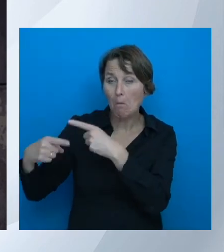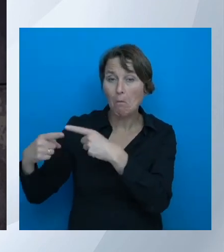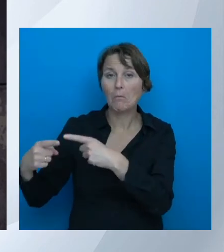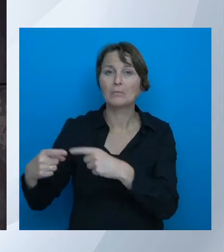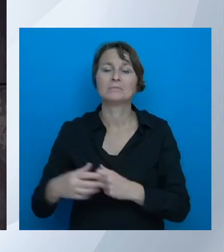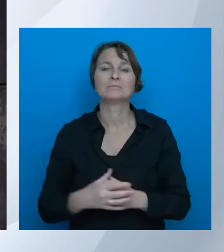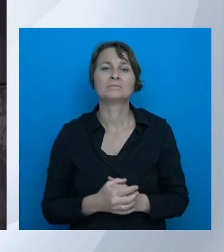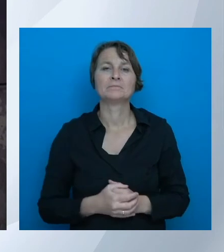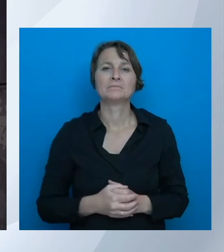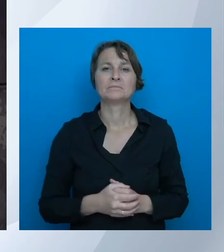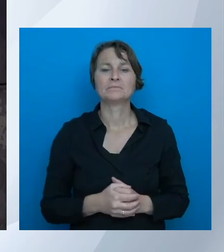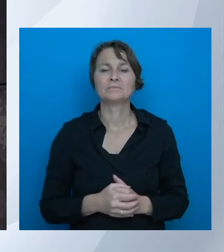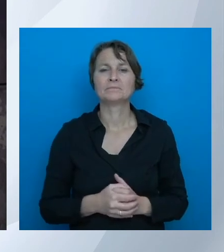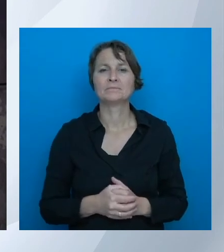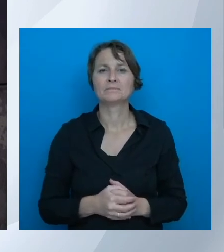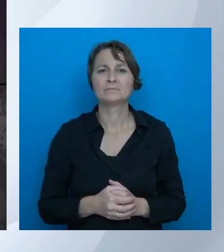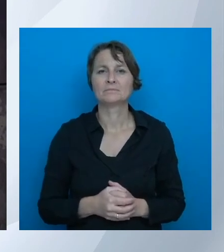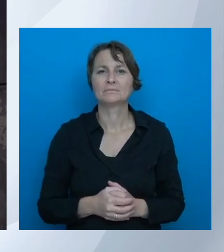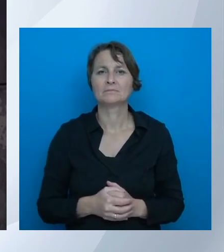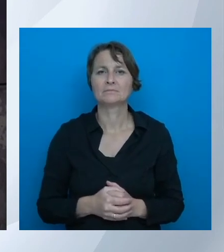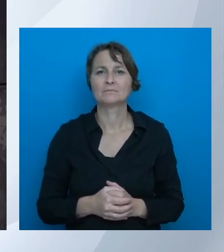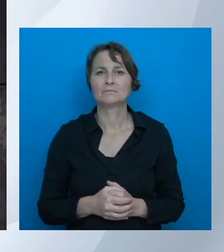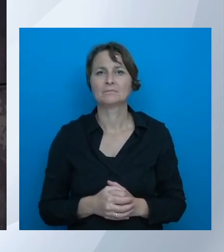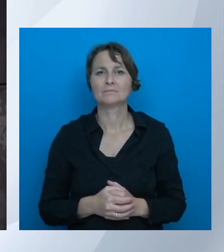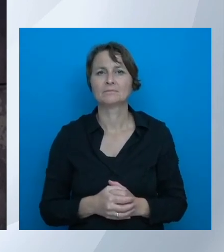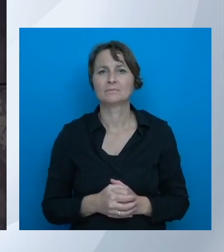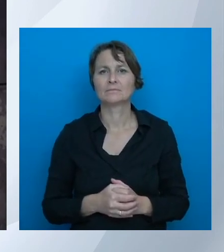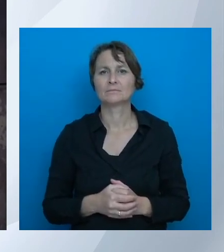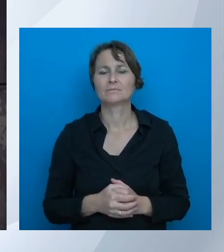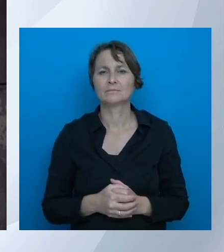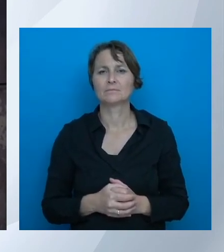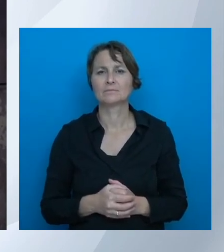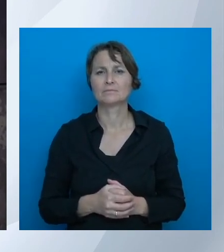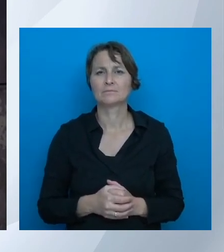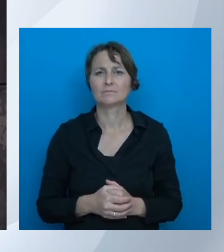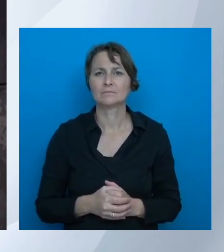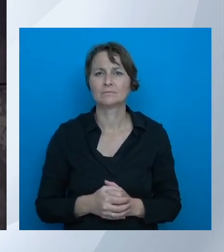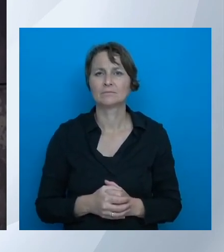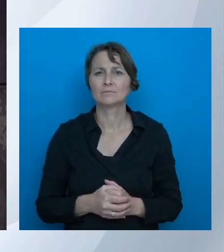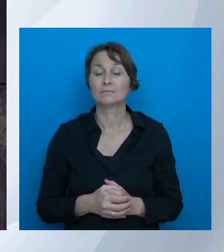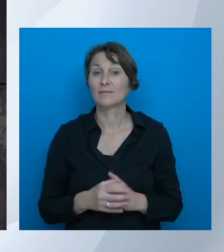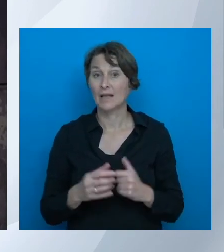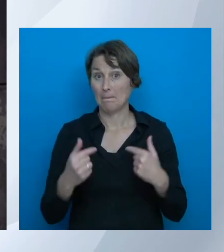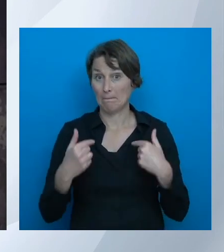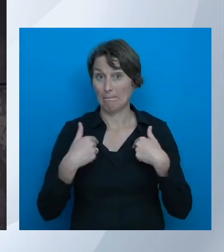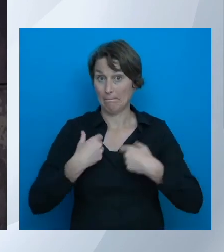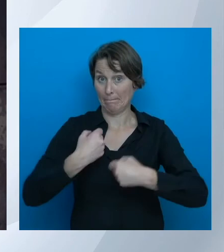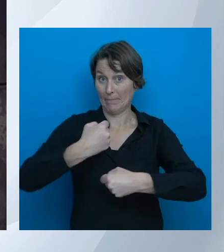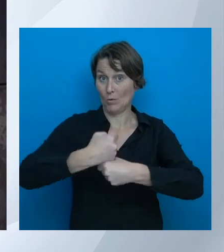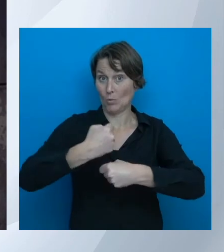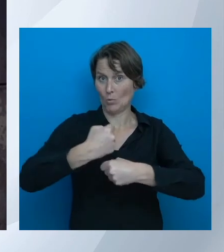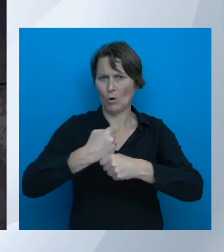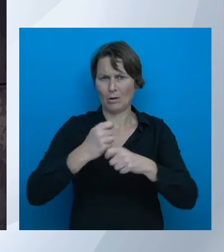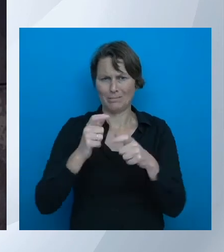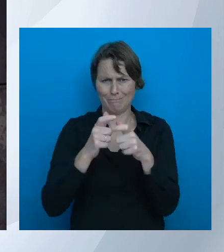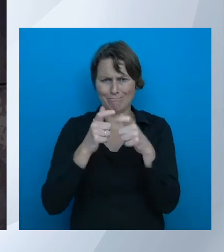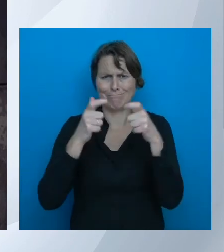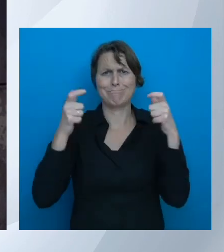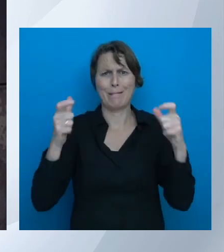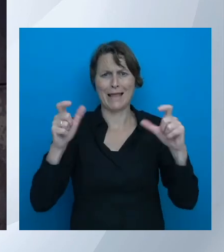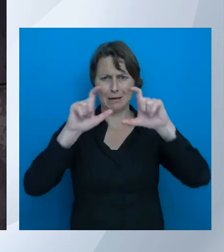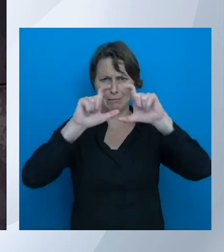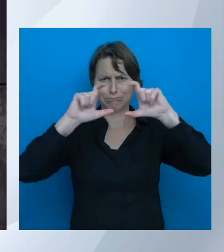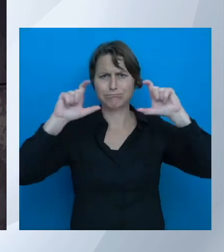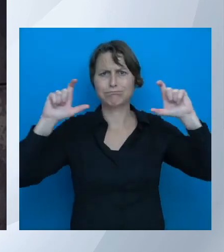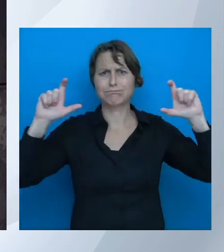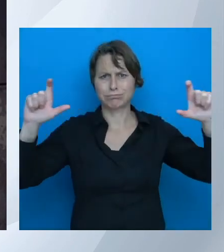so I do this at a large enterprise, and we see that day 2